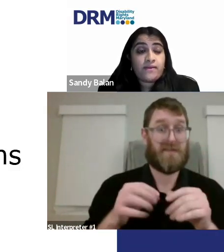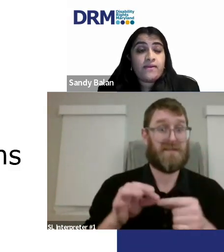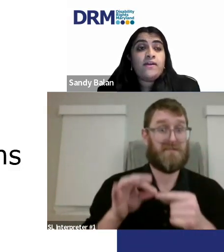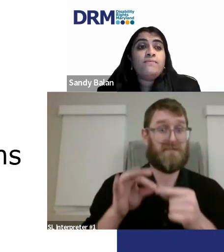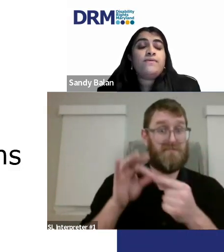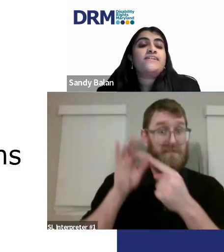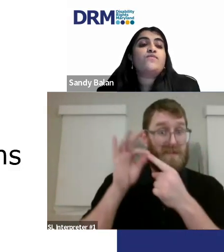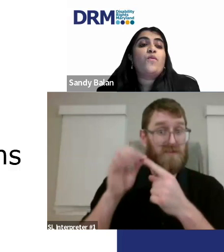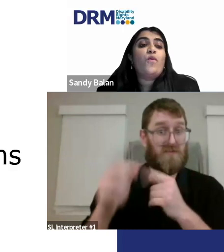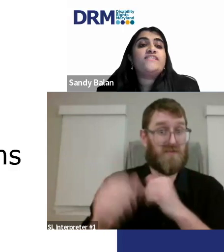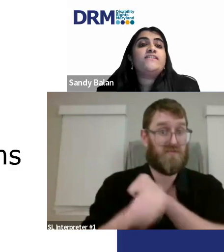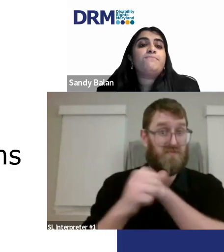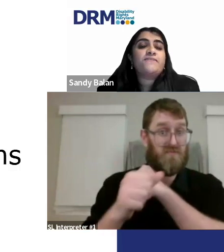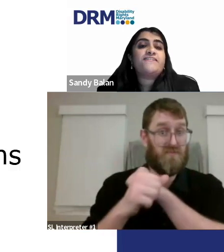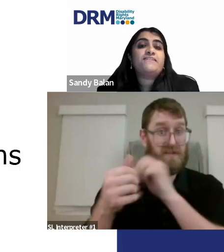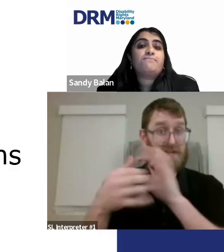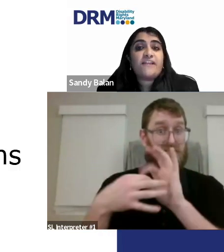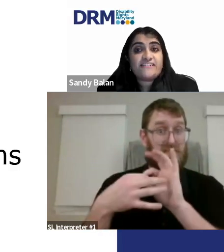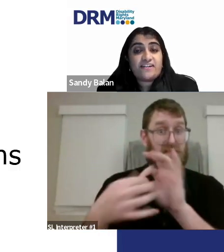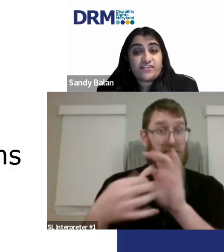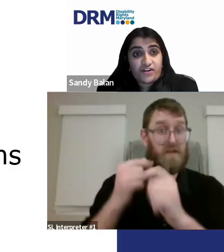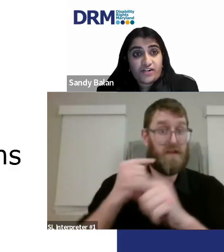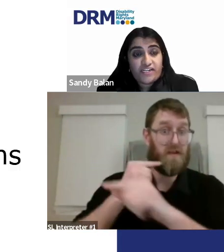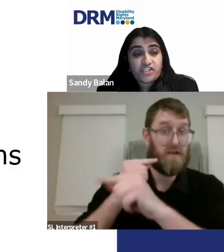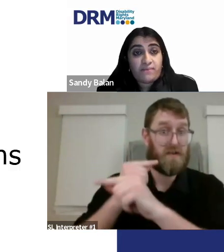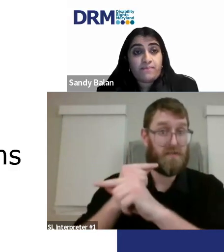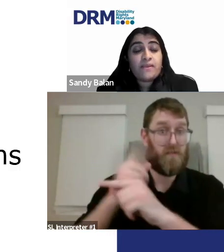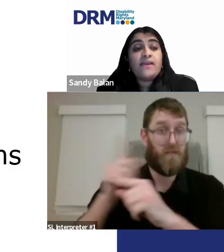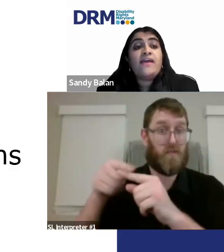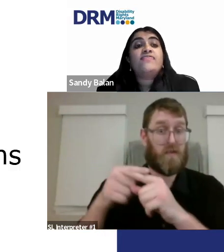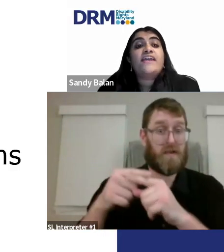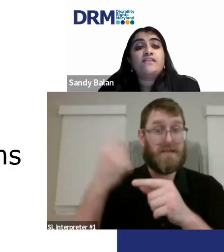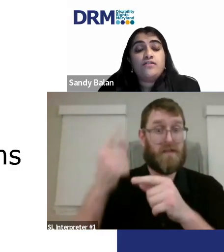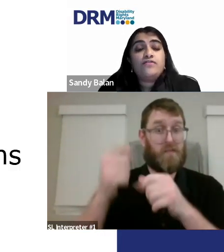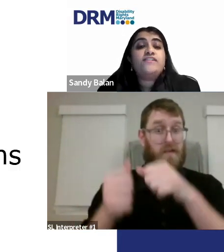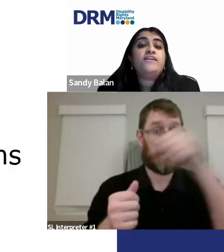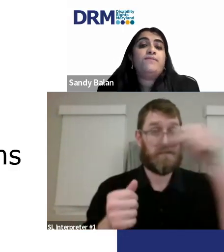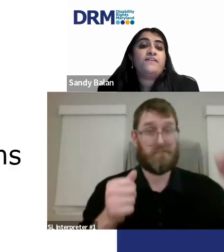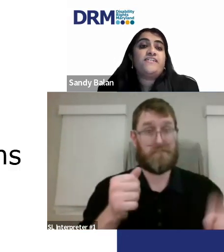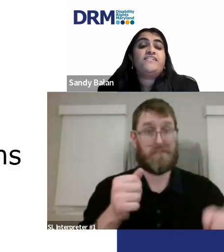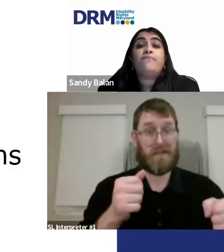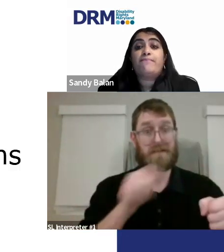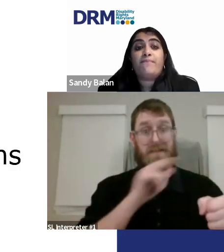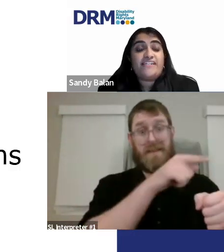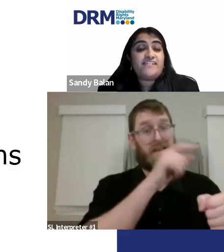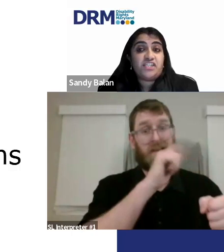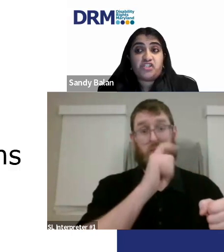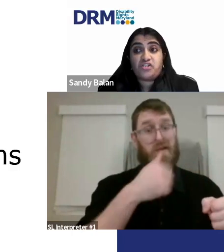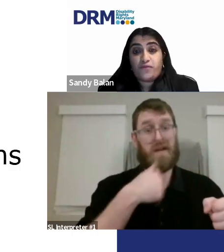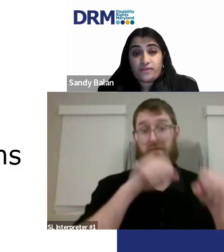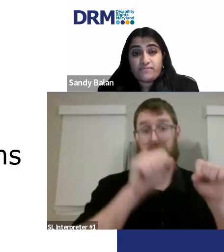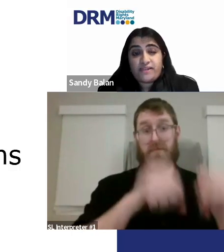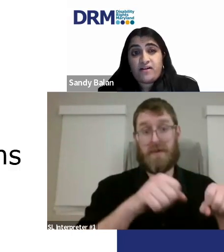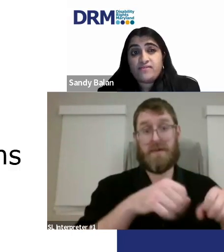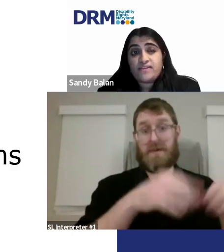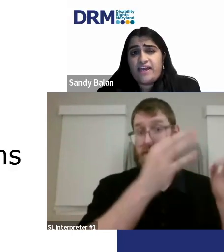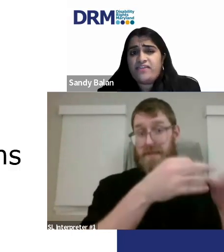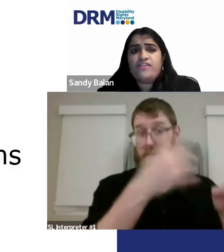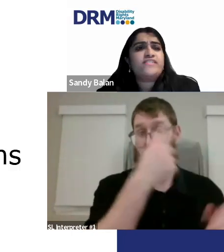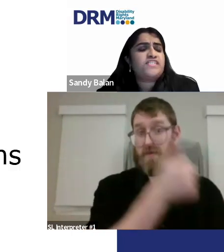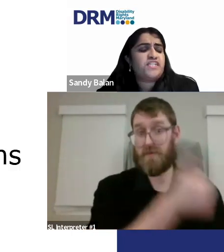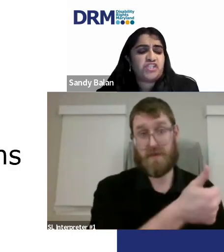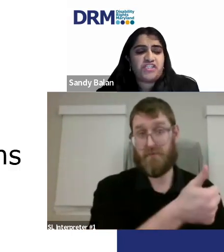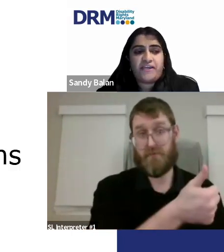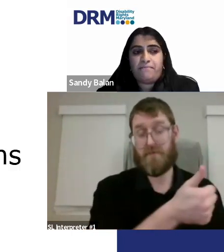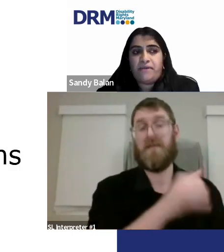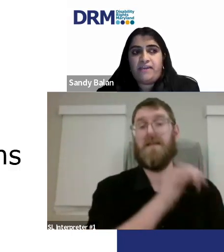guardianship. Because once a person is placed under guardianship, they lose the ability to make many decisions for themselves.